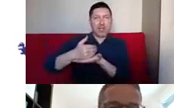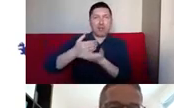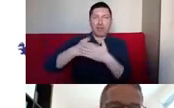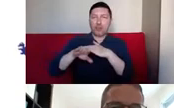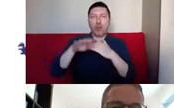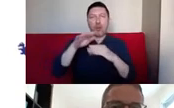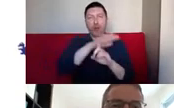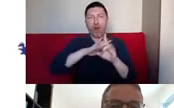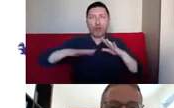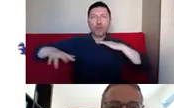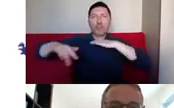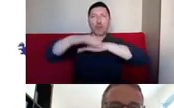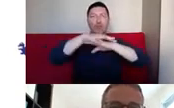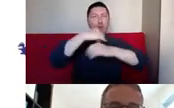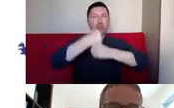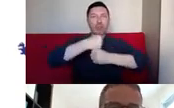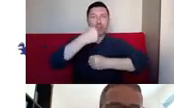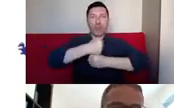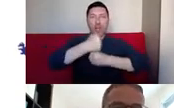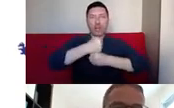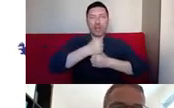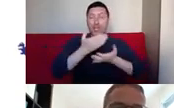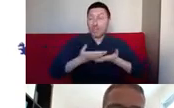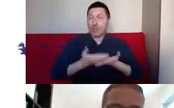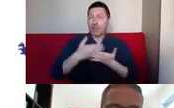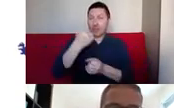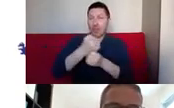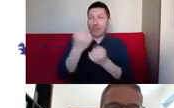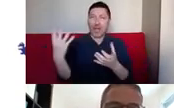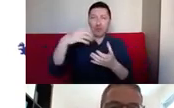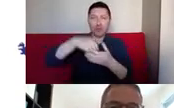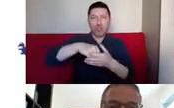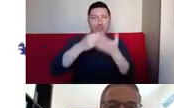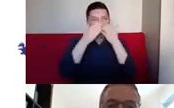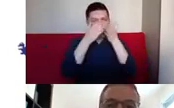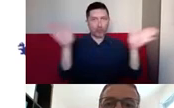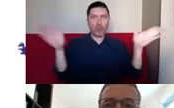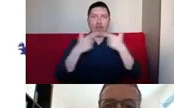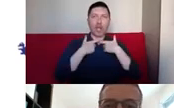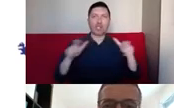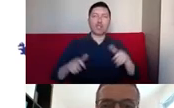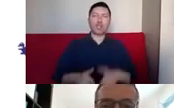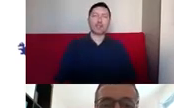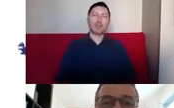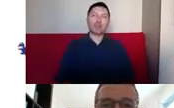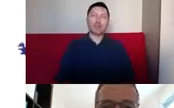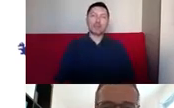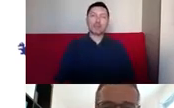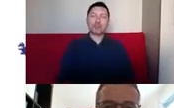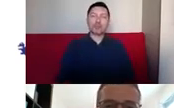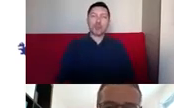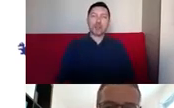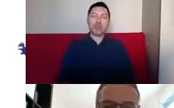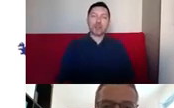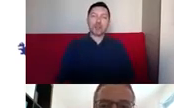disabilities. And then if you read further on, it is specified that state parties promote employment opportunities and